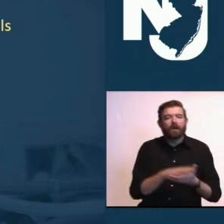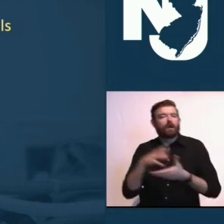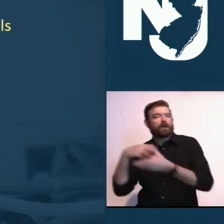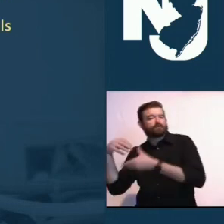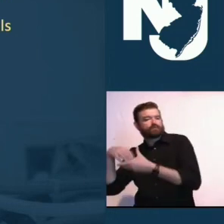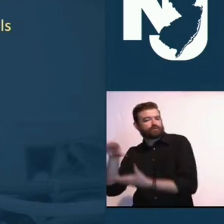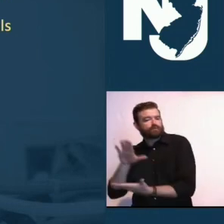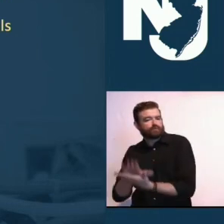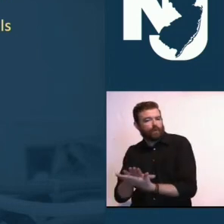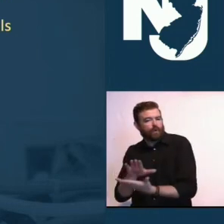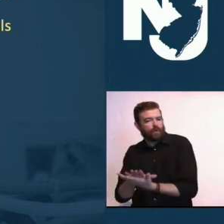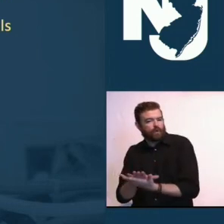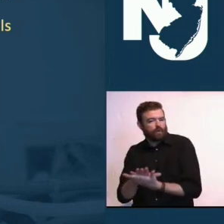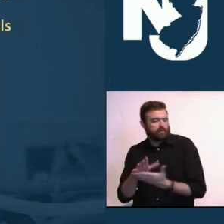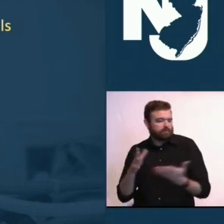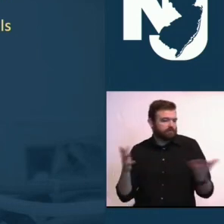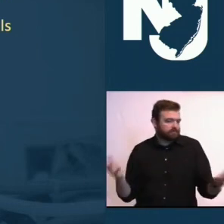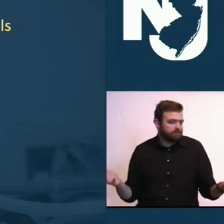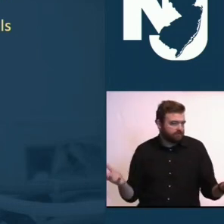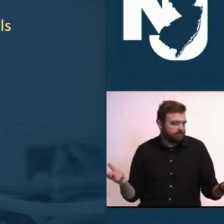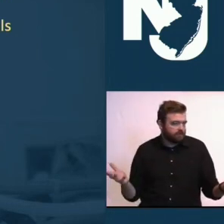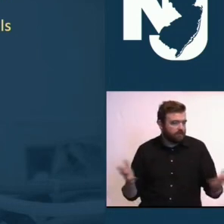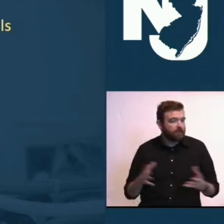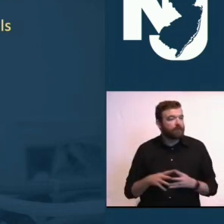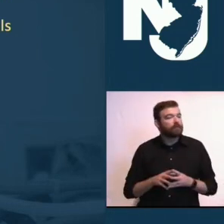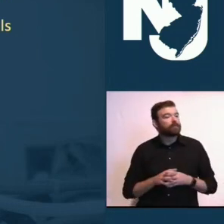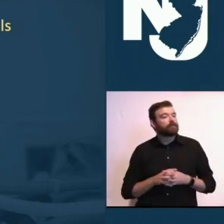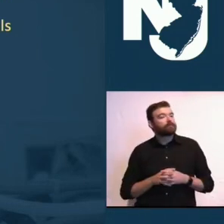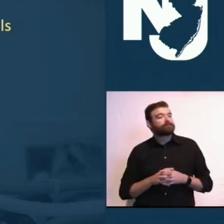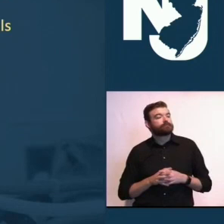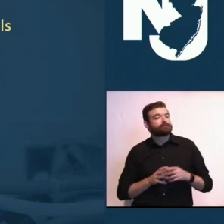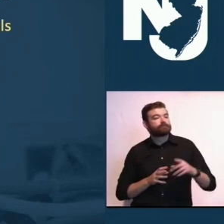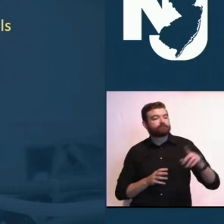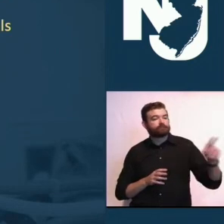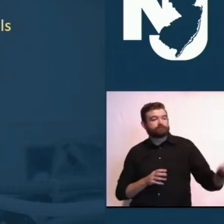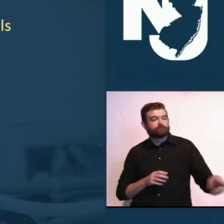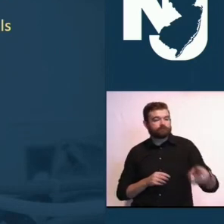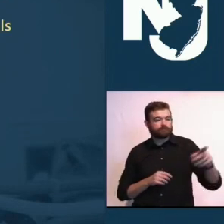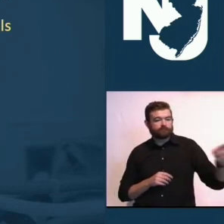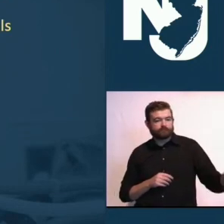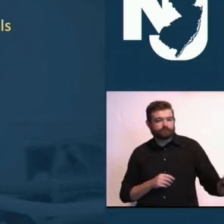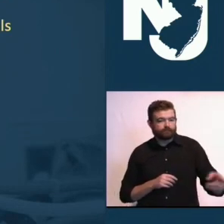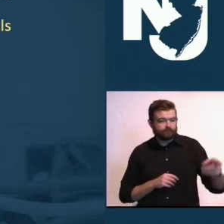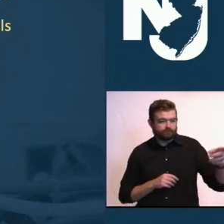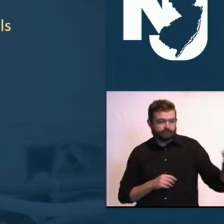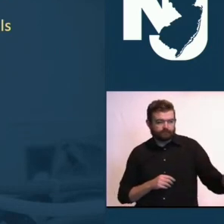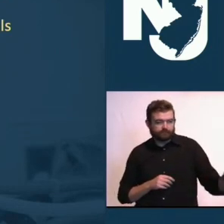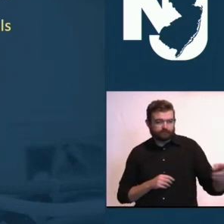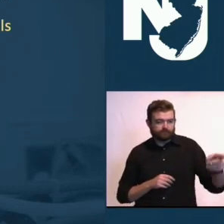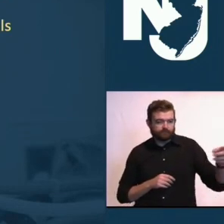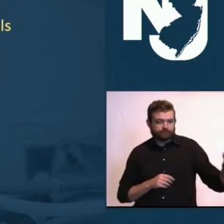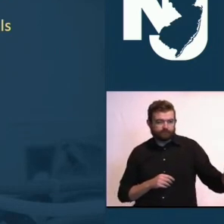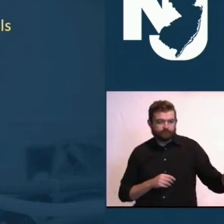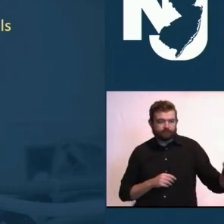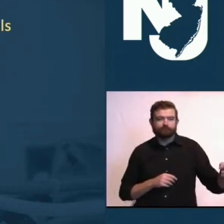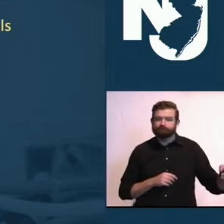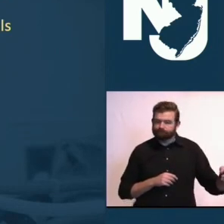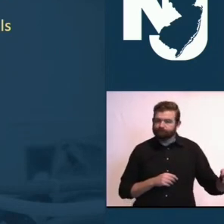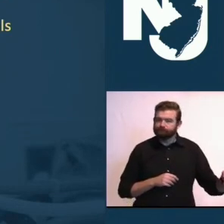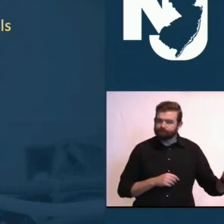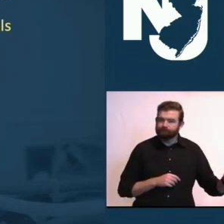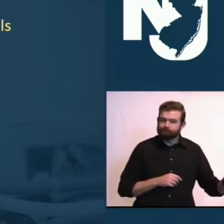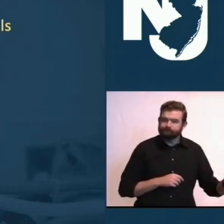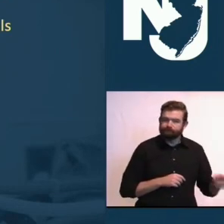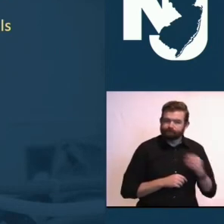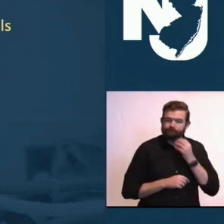per 1,000 individuals. Again, this is why we need to be focused and stay focused on doing all we can to keep ourselves and our